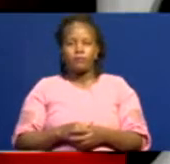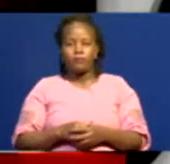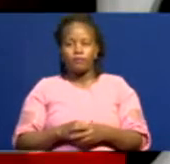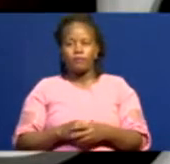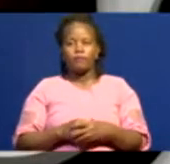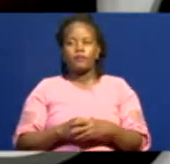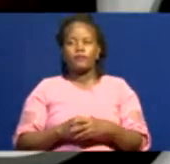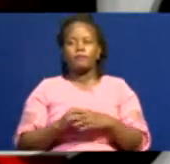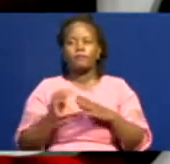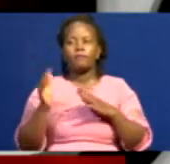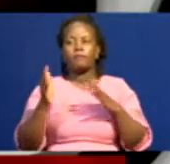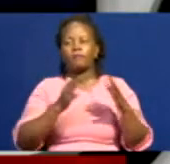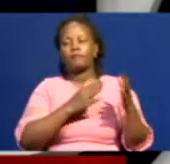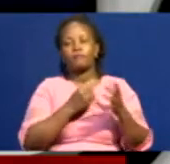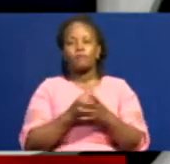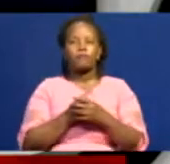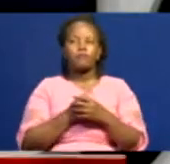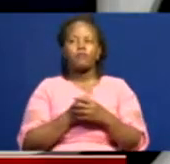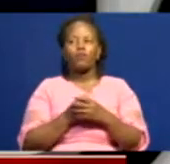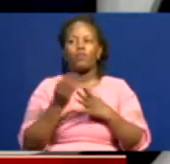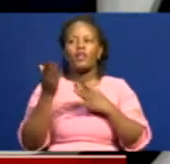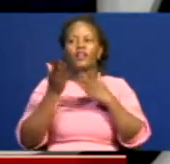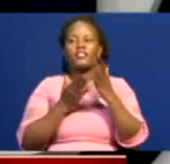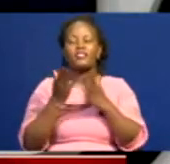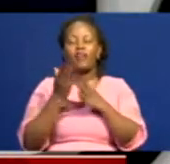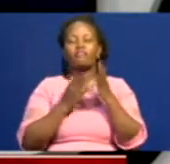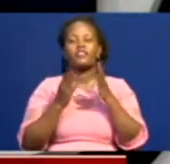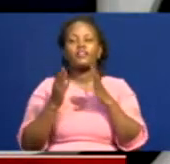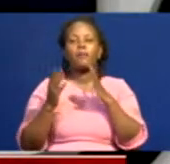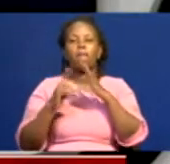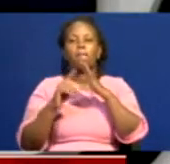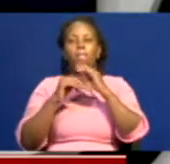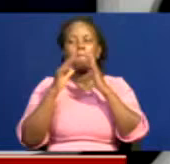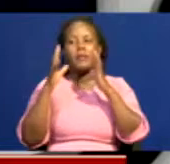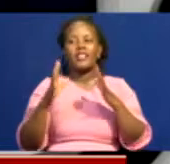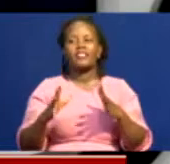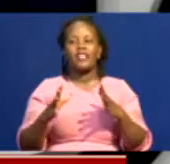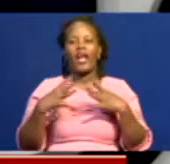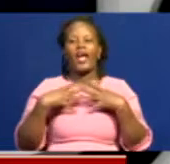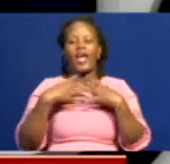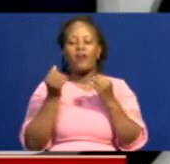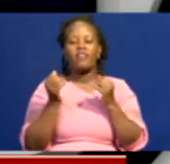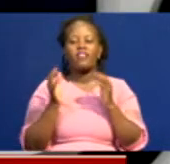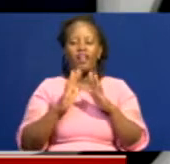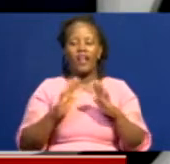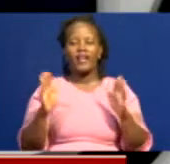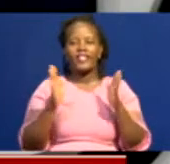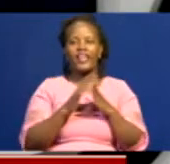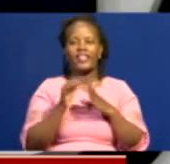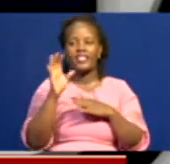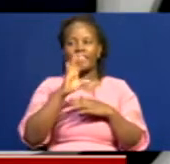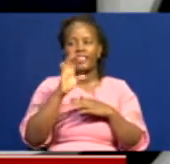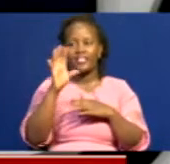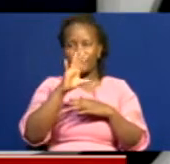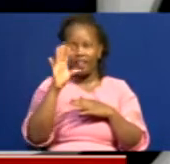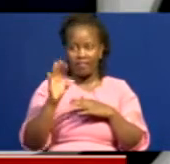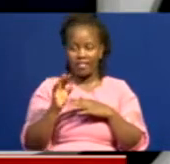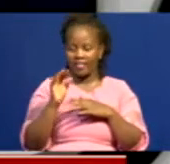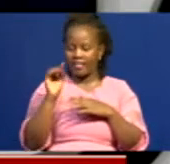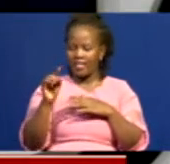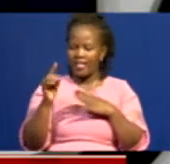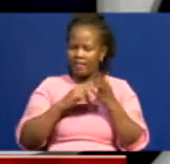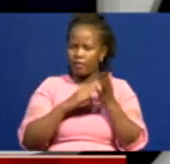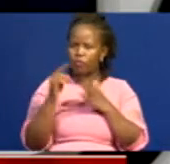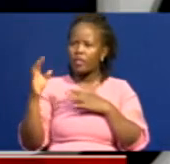He served as the Minister for East African Affairs, Health and Lands. This week on the Cabinet,